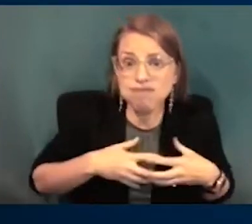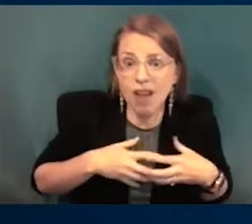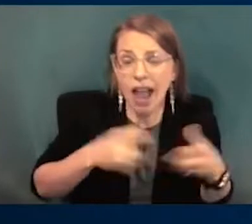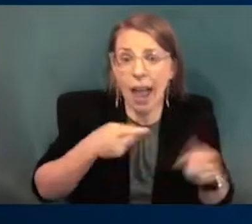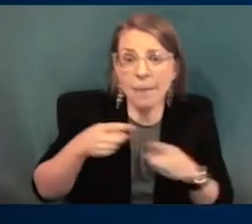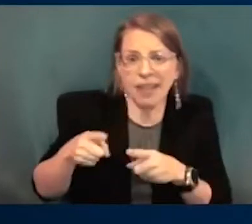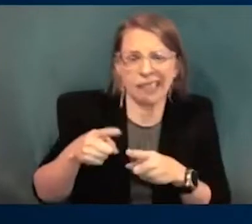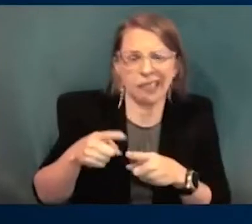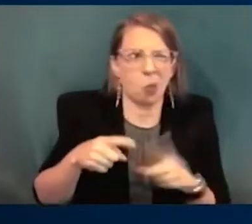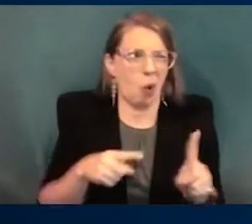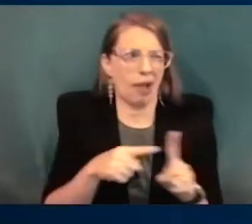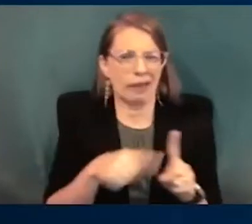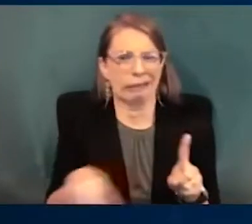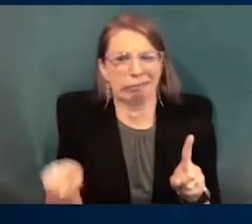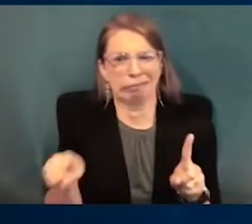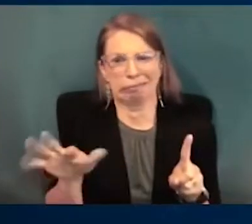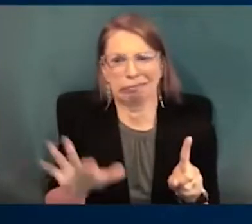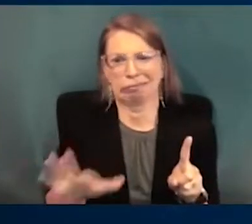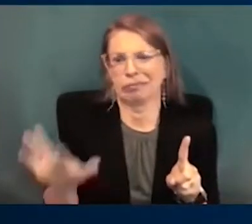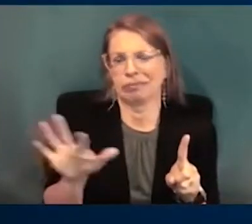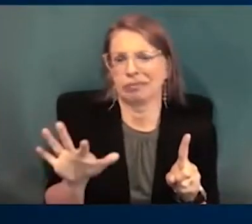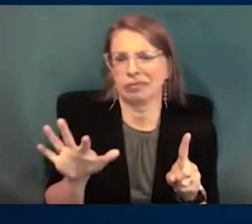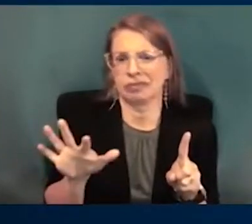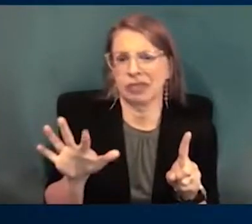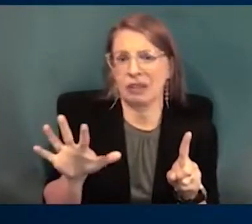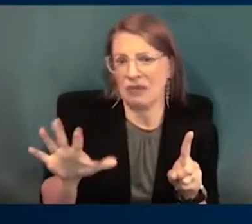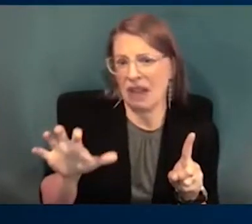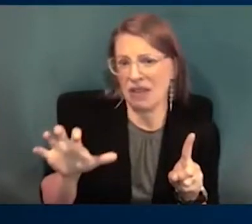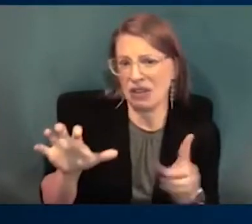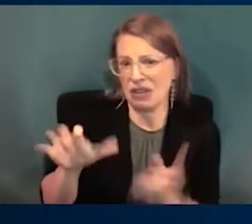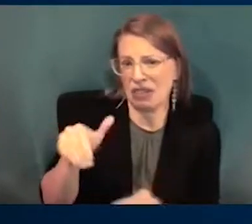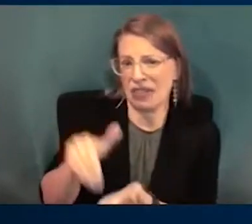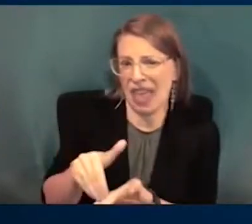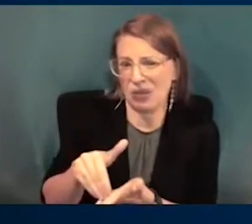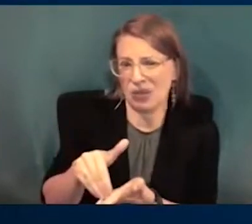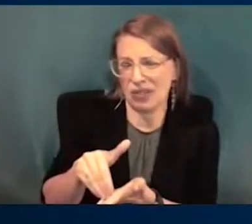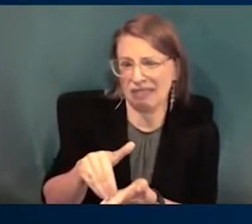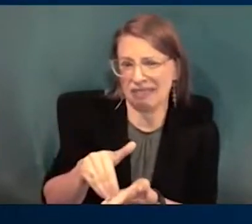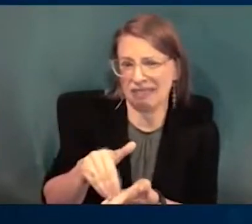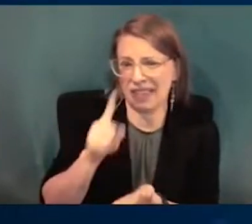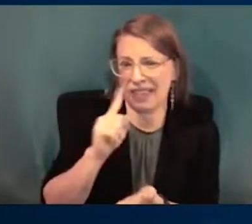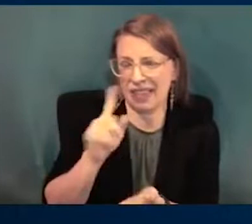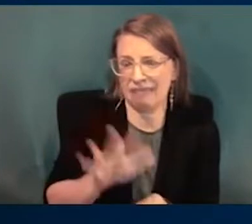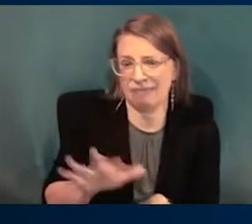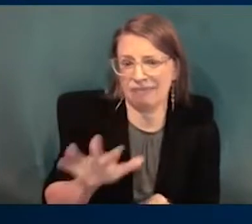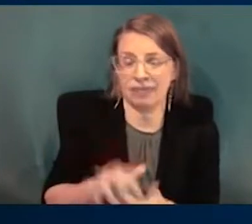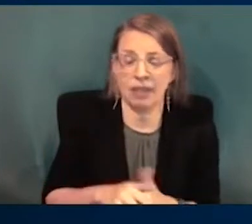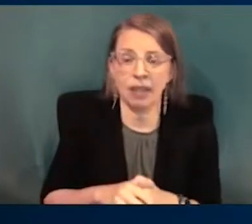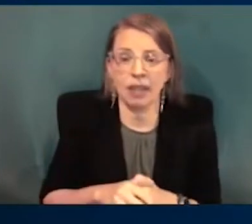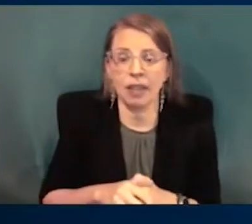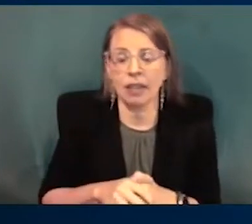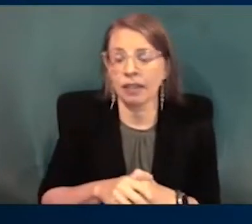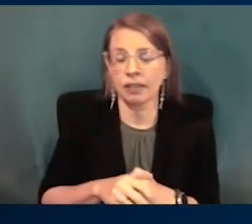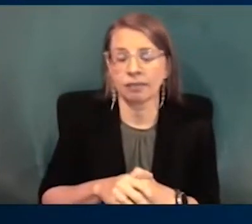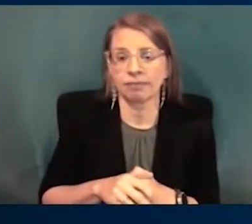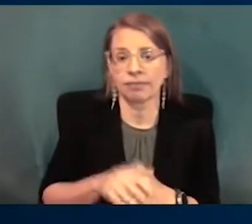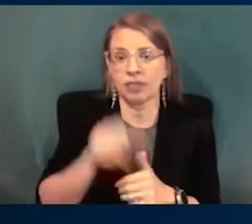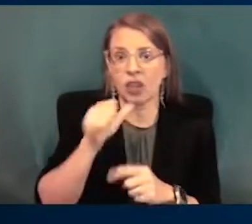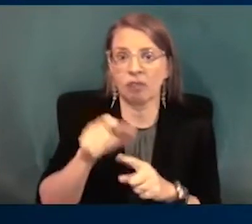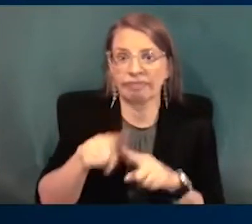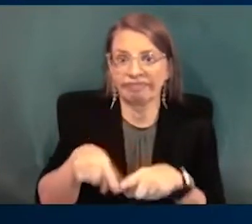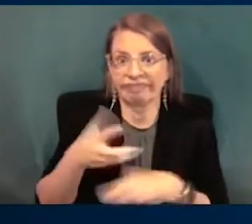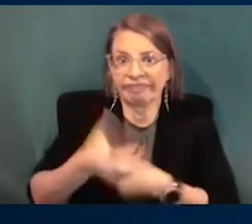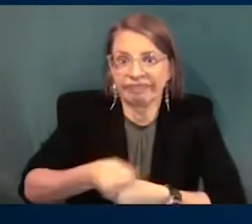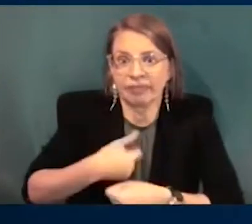was. It's like 1 in 500,000, I believe. And don't quote me on that. But they were very low, far less